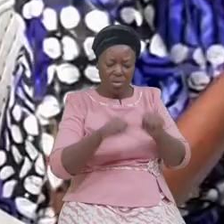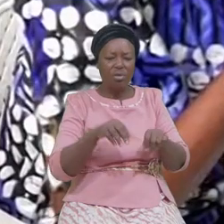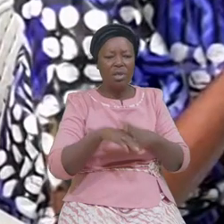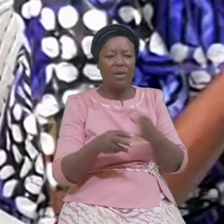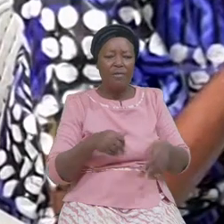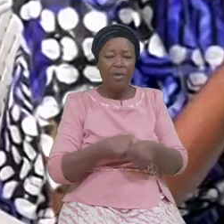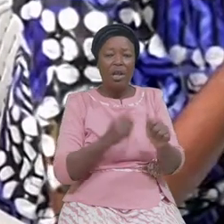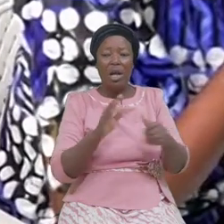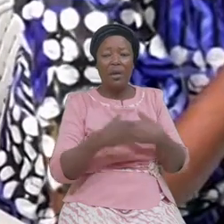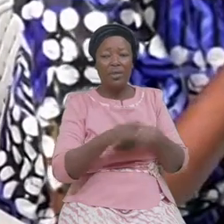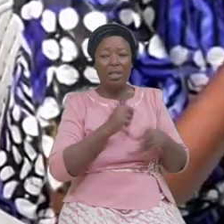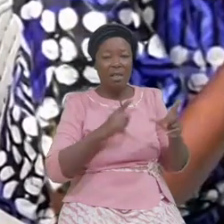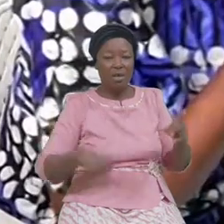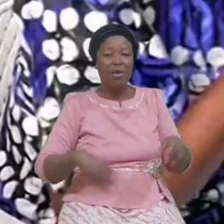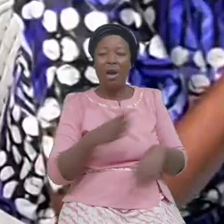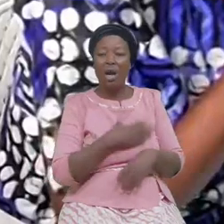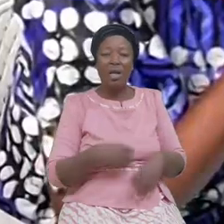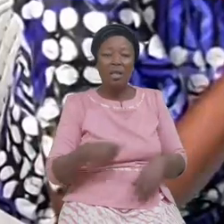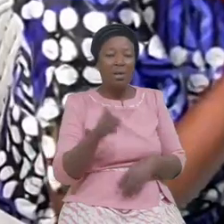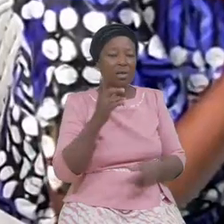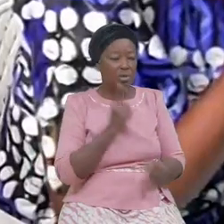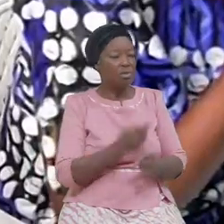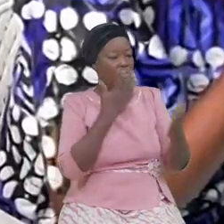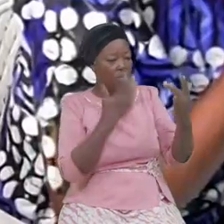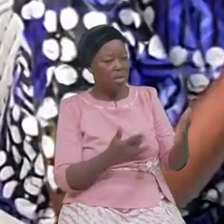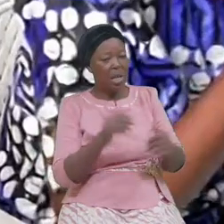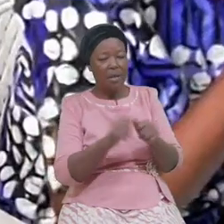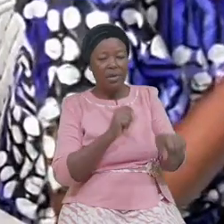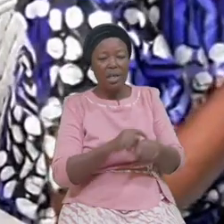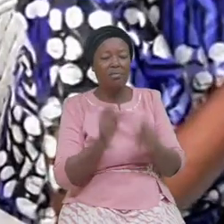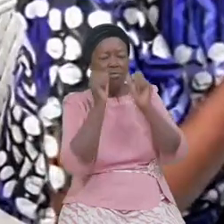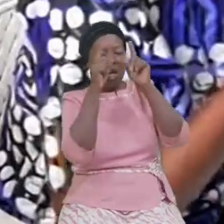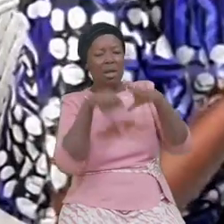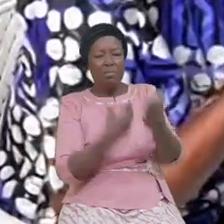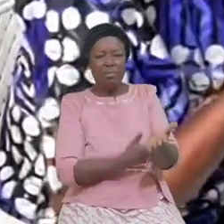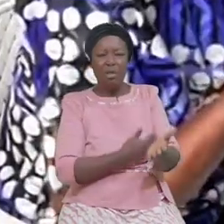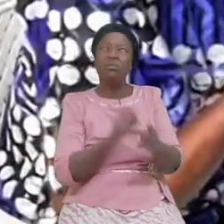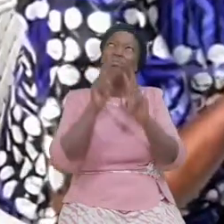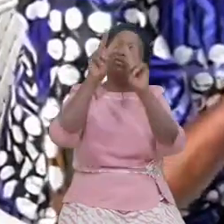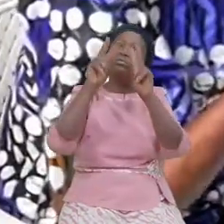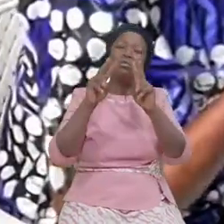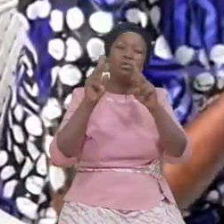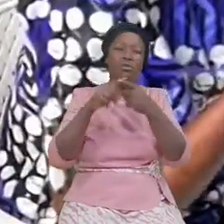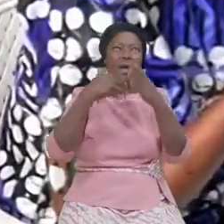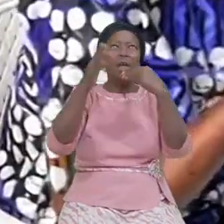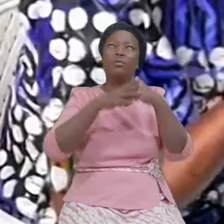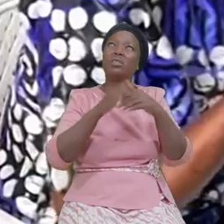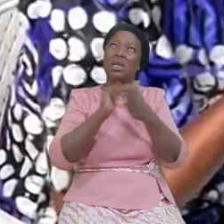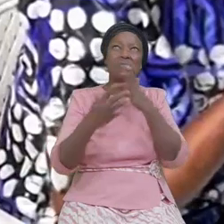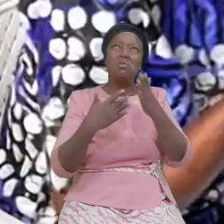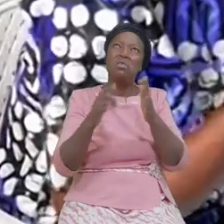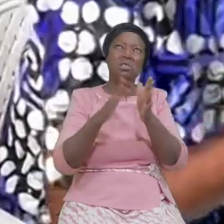after the Lord, and they were just waiting. Every time they woke up in the morning, they looked up, he may